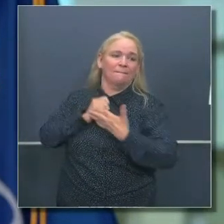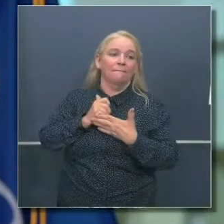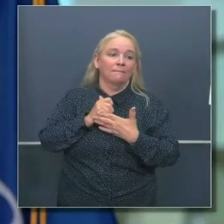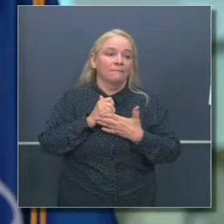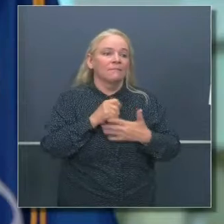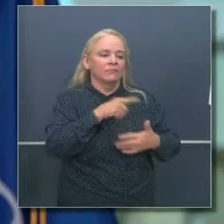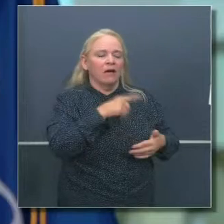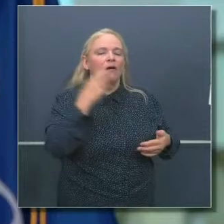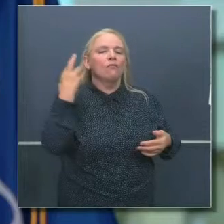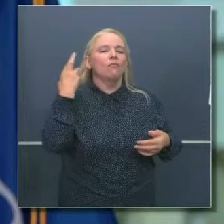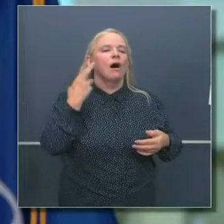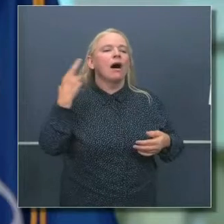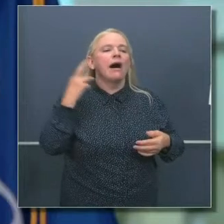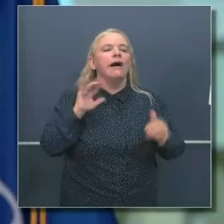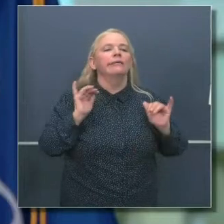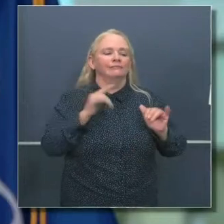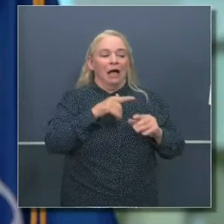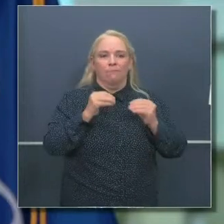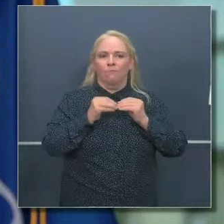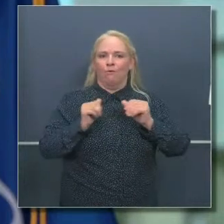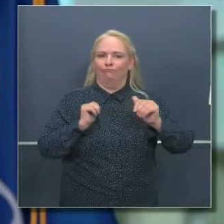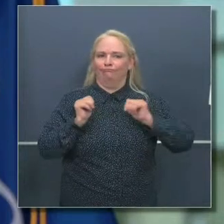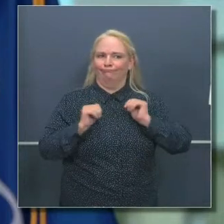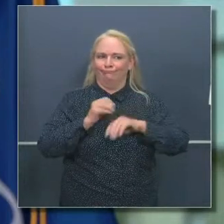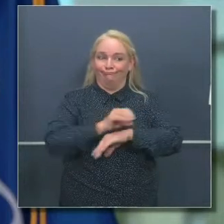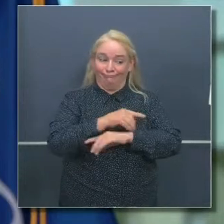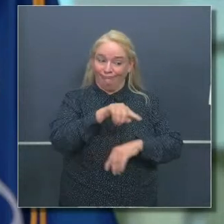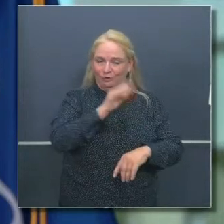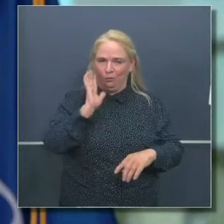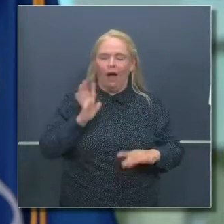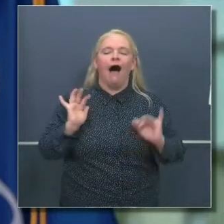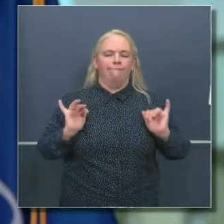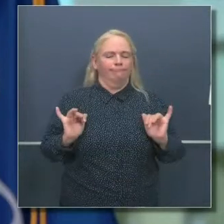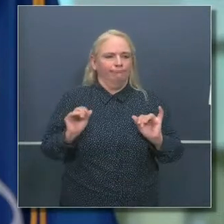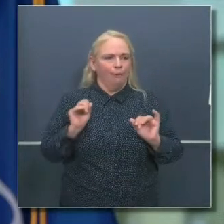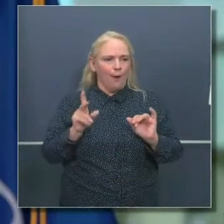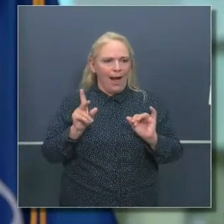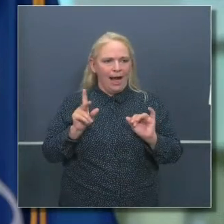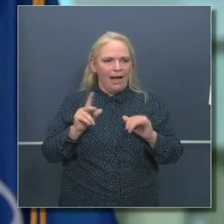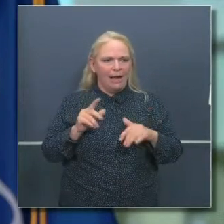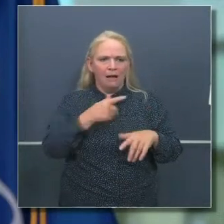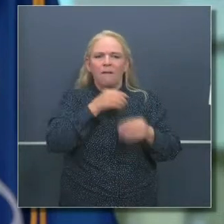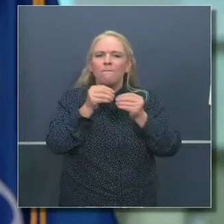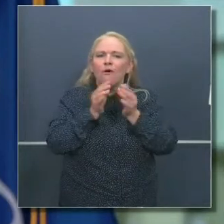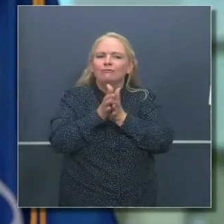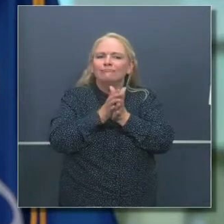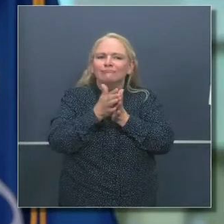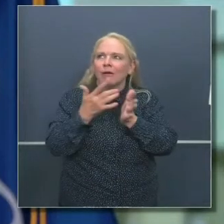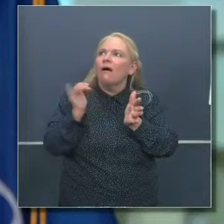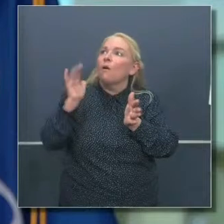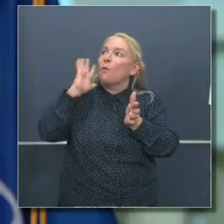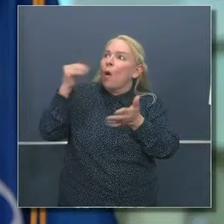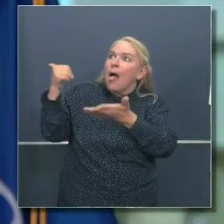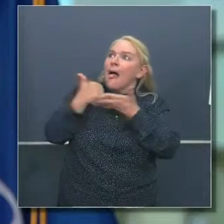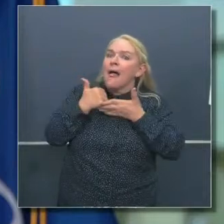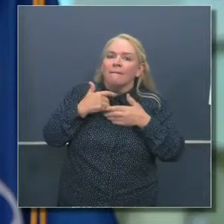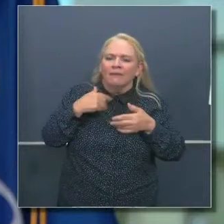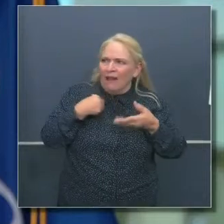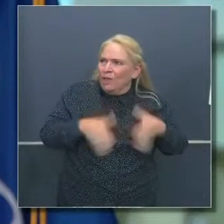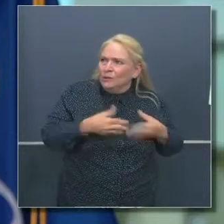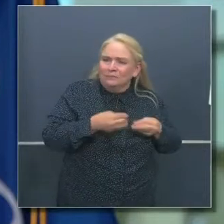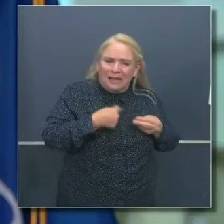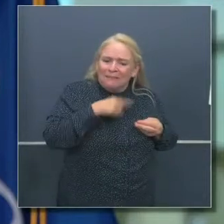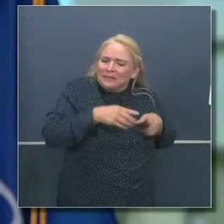is it demonstrable in that conversation we had yesterday, but it's also, I think, demonstrable in Orange County today